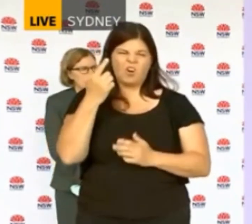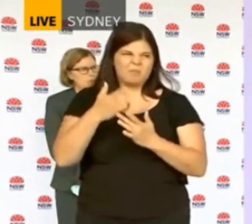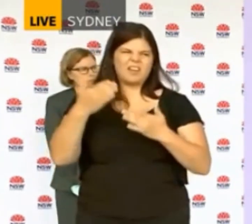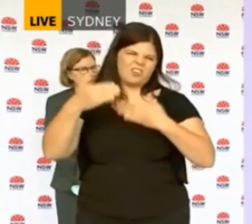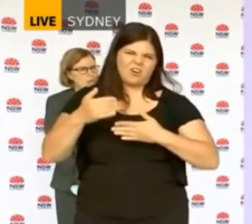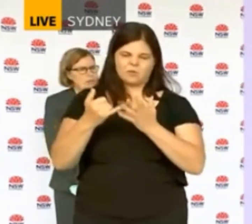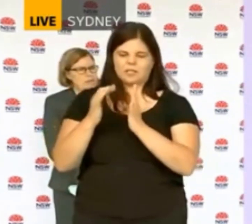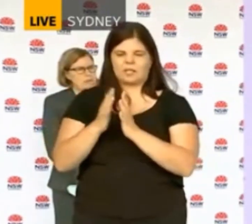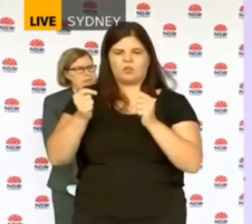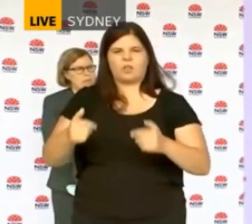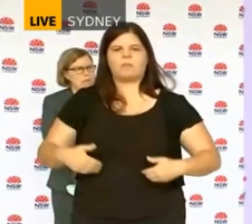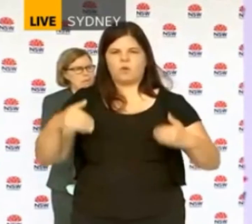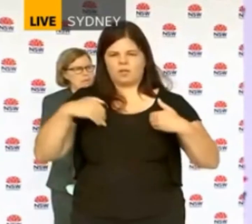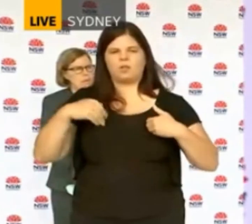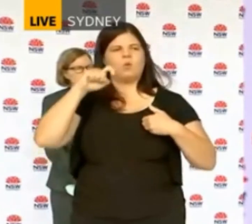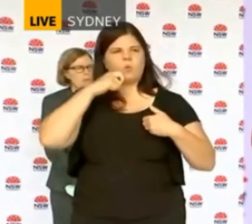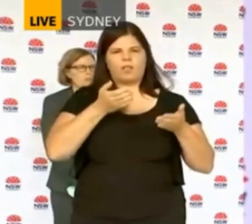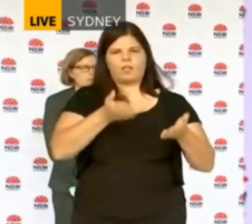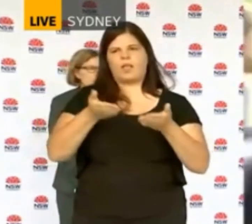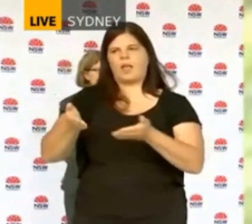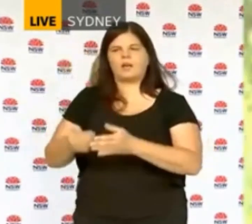community coming back to some level of normality.